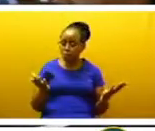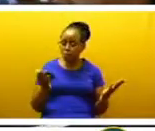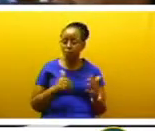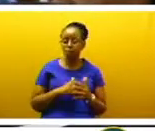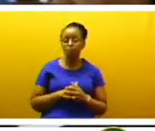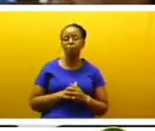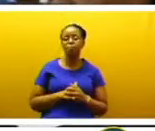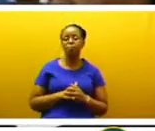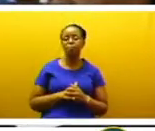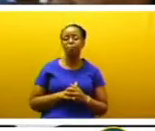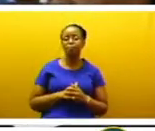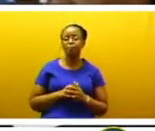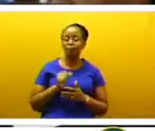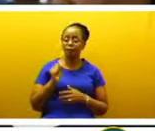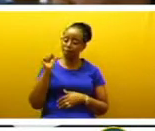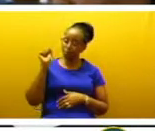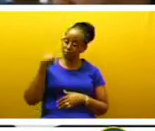yes,